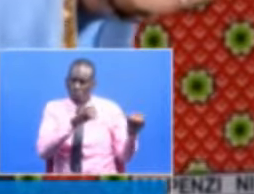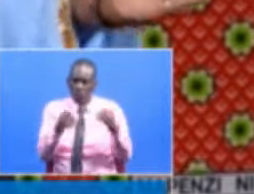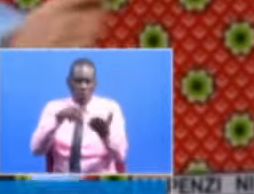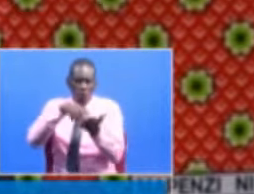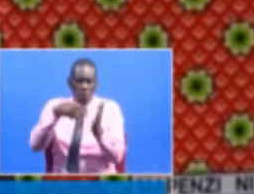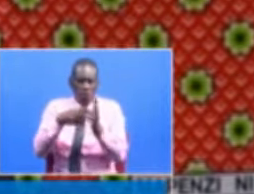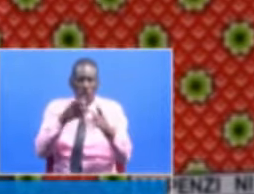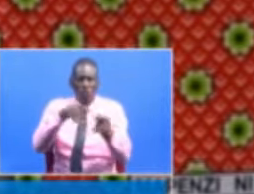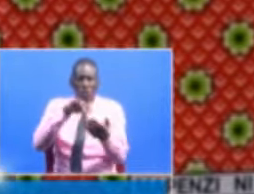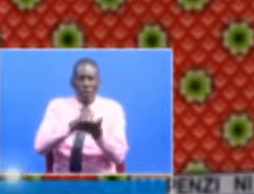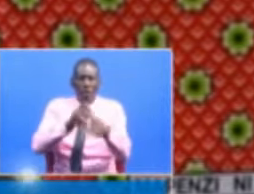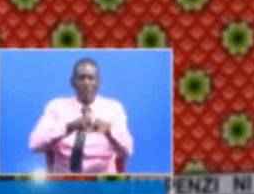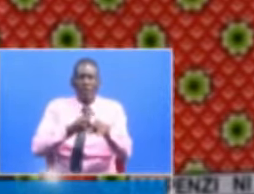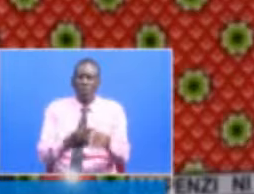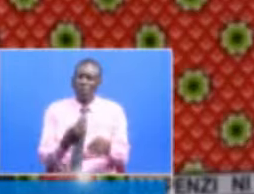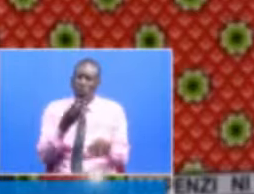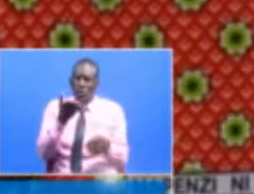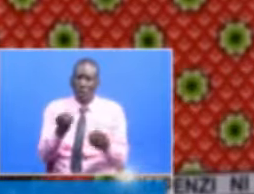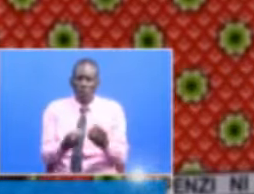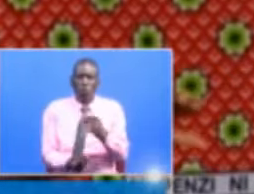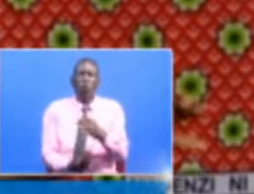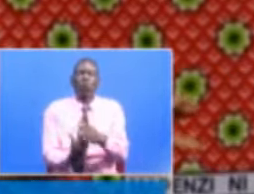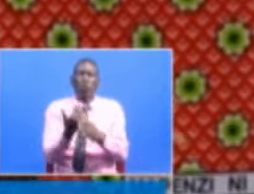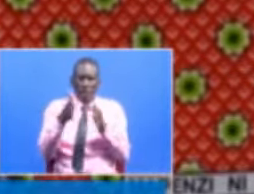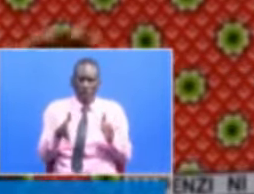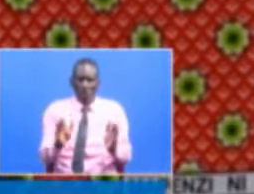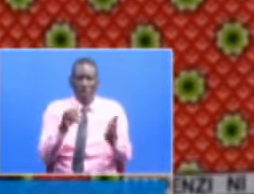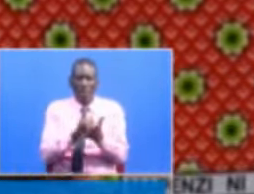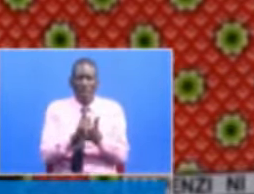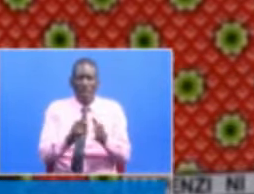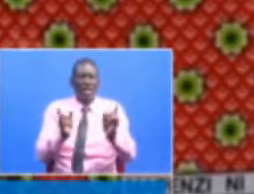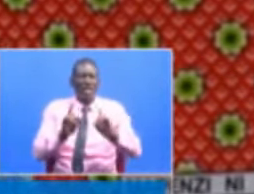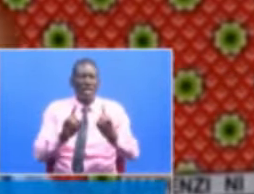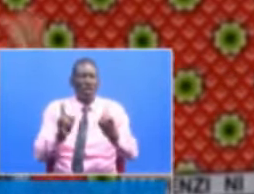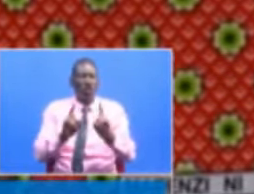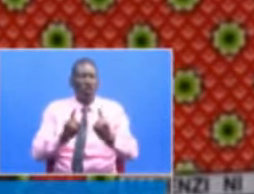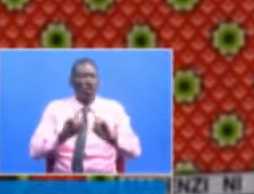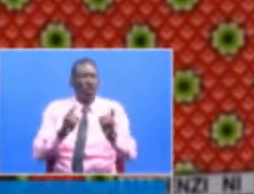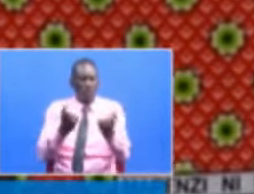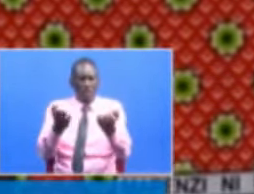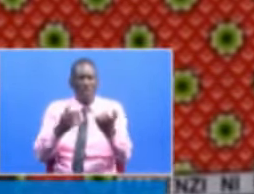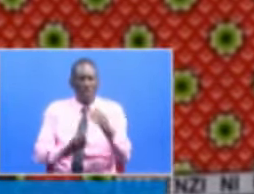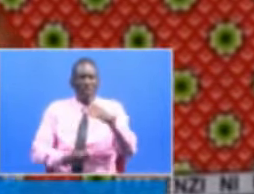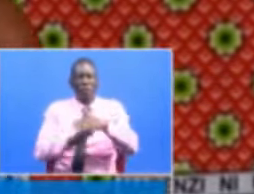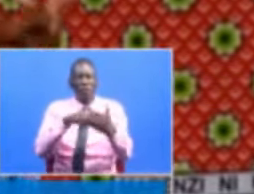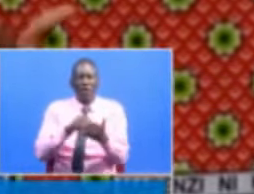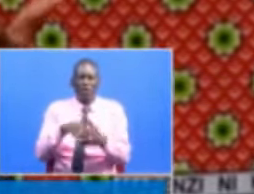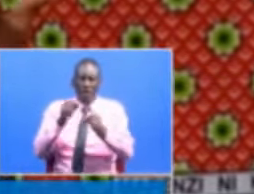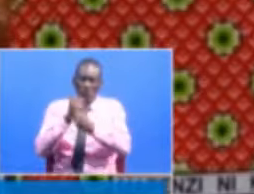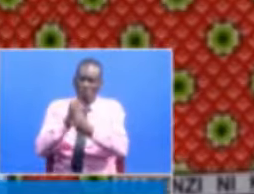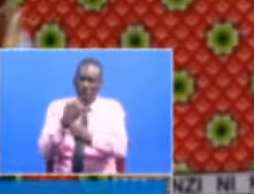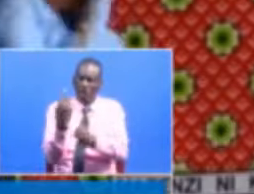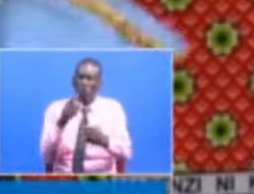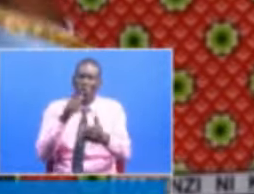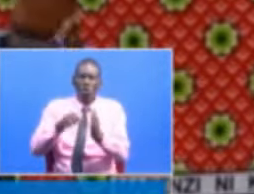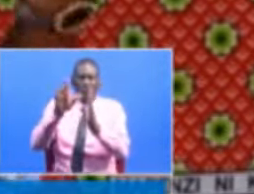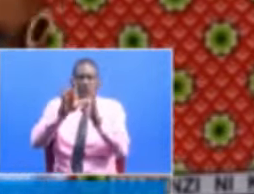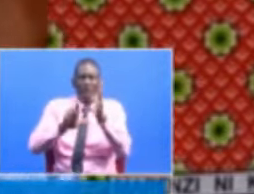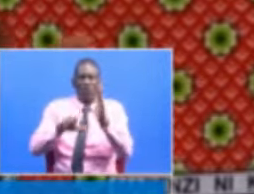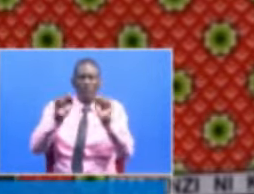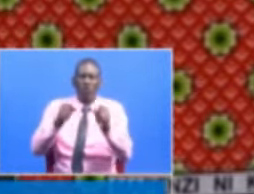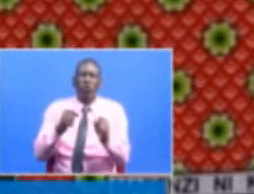time to see them grow to the point that they no longer need support, they can stand on their own? And what lessons would you like the rest of the